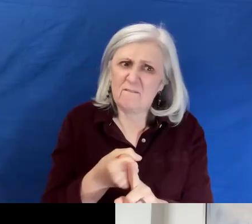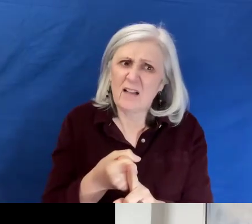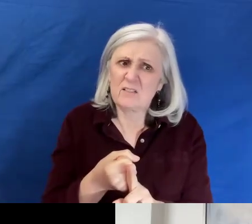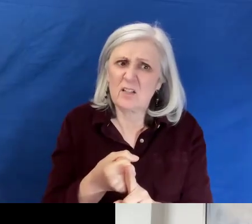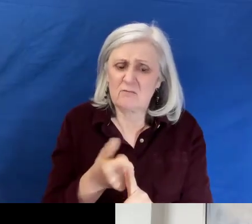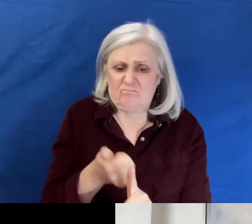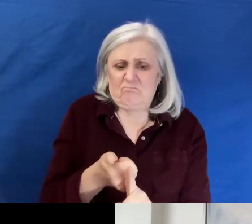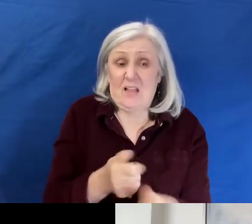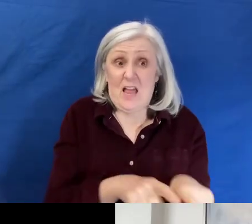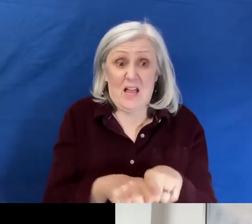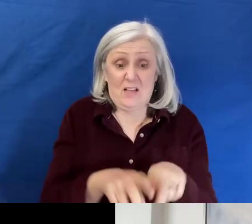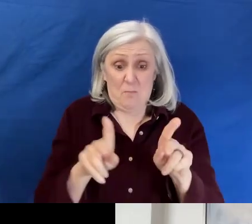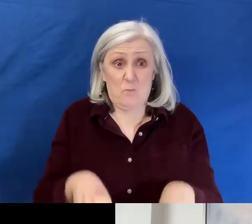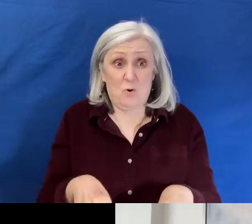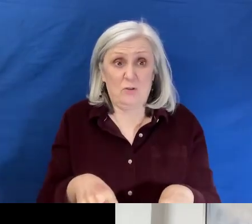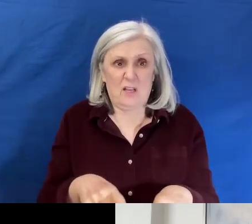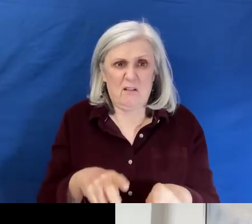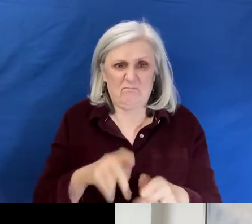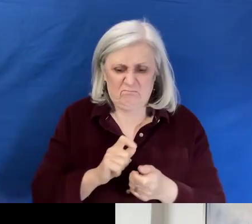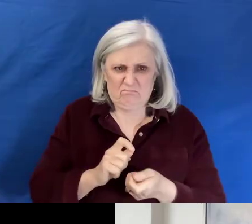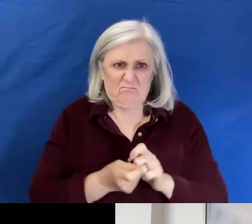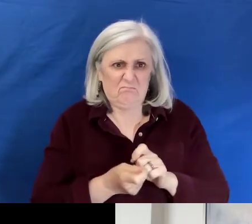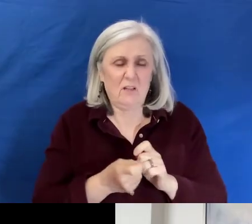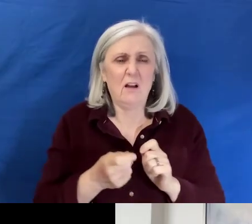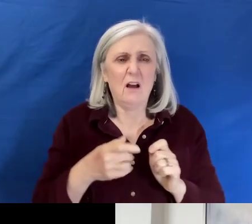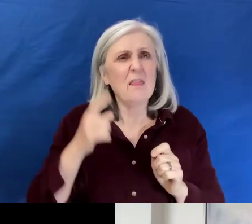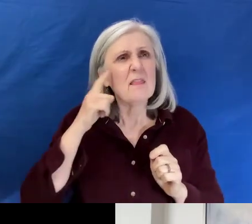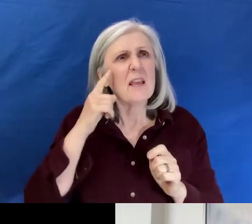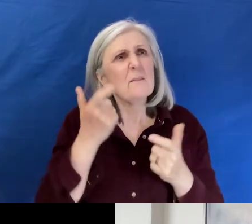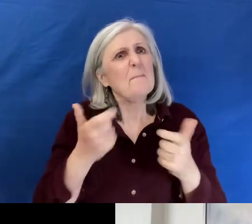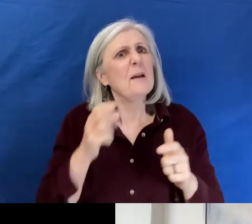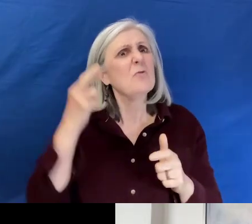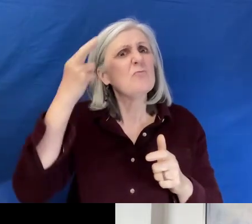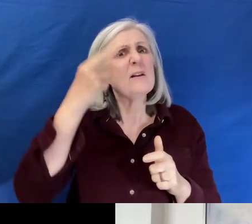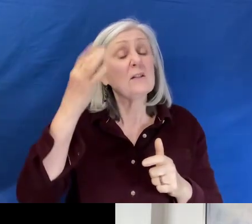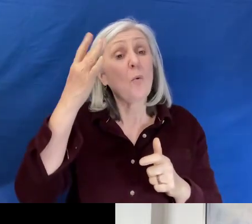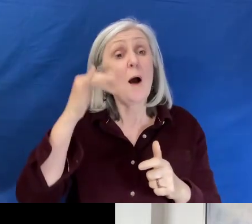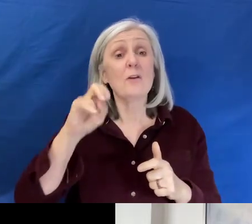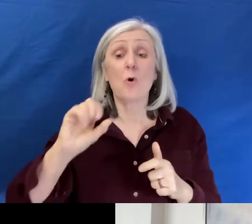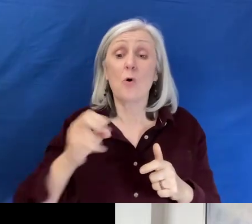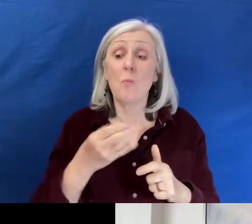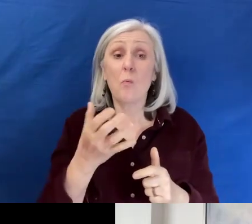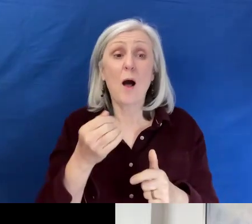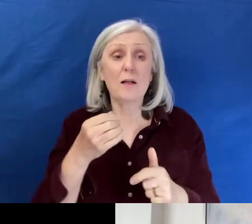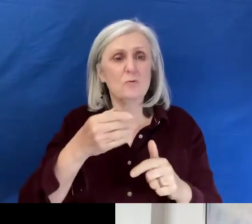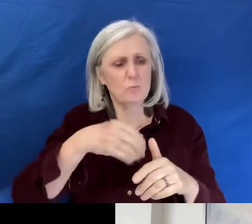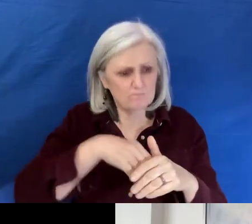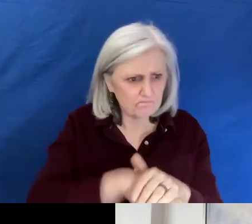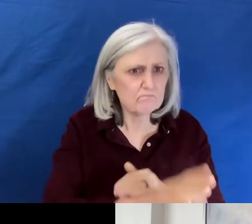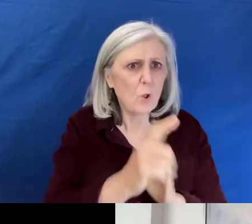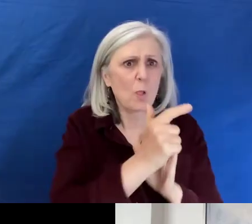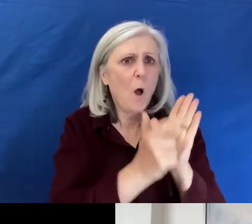as a person. And I think, there's a big reason for her wanting to go into law and making things right